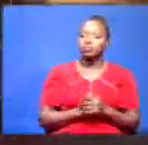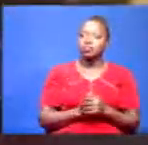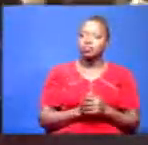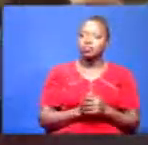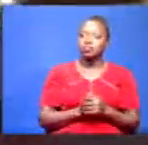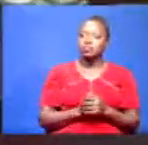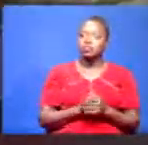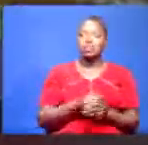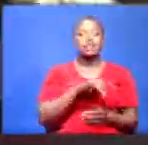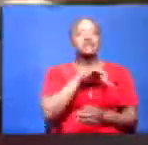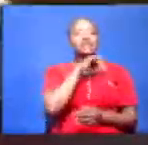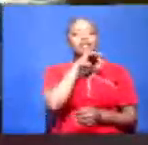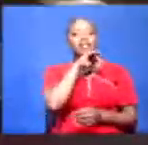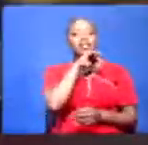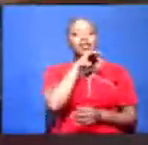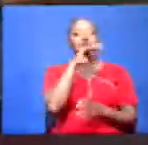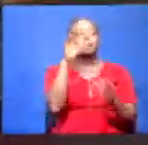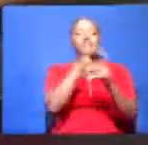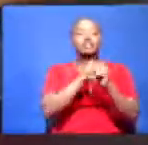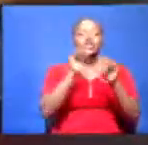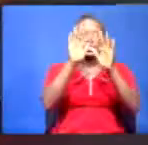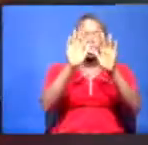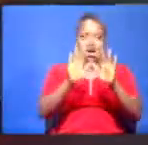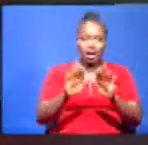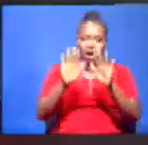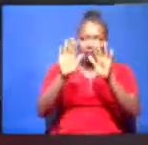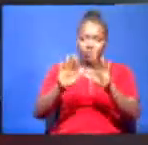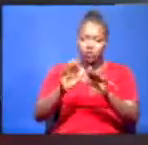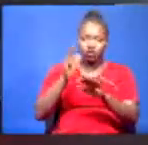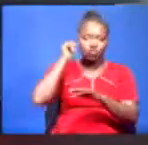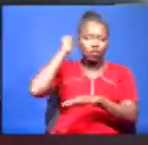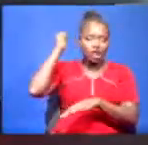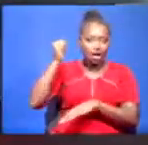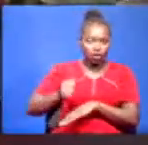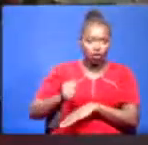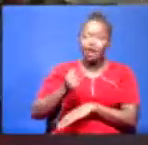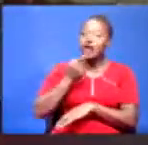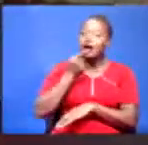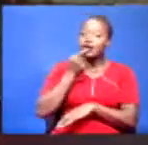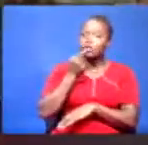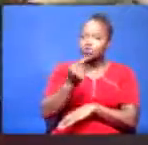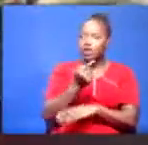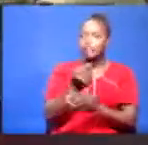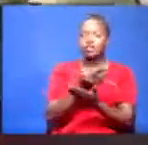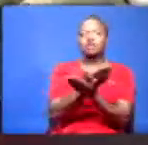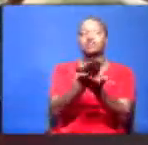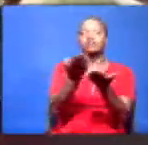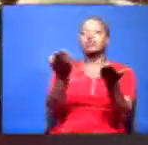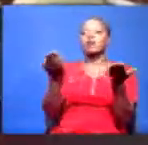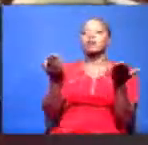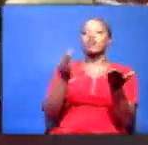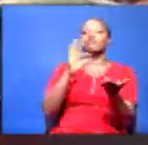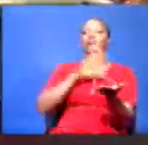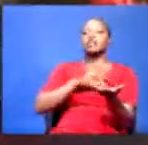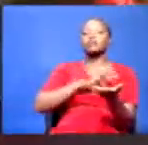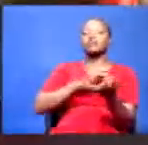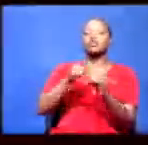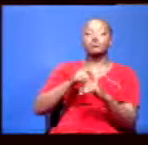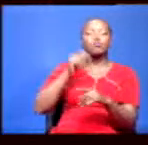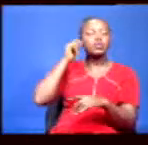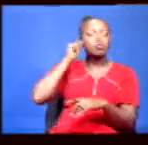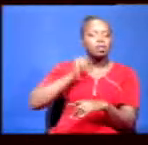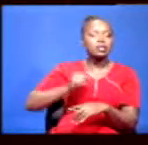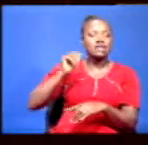Raila Odinga takes his presidential campaigns to Narok, assuring the Maa community of benefit from the Maasai Mara